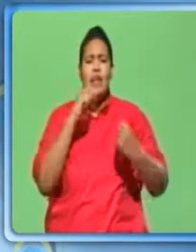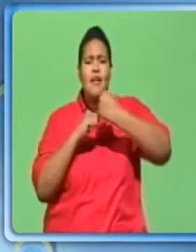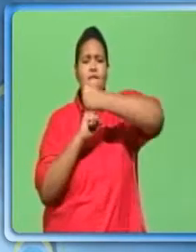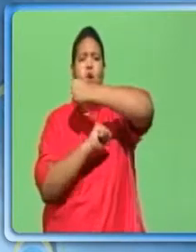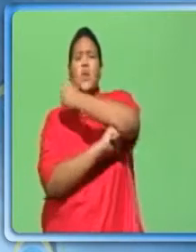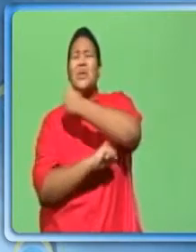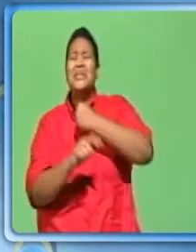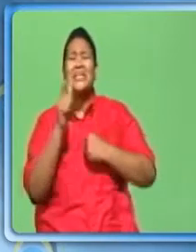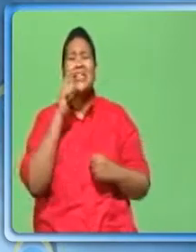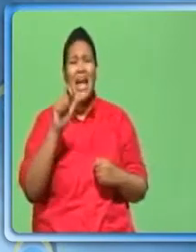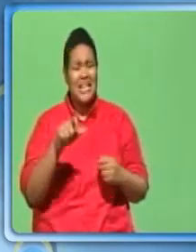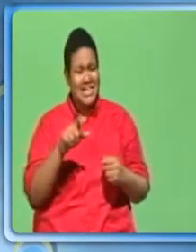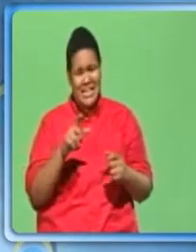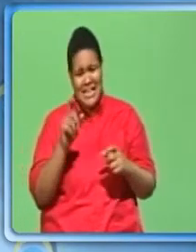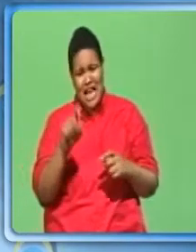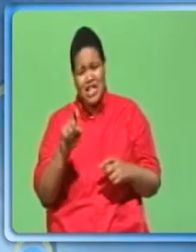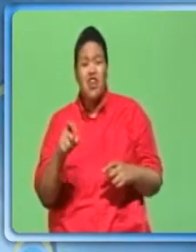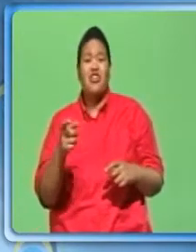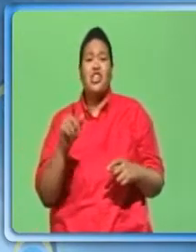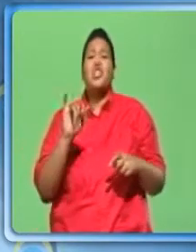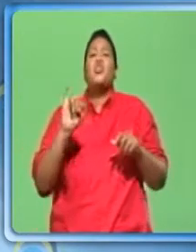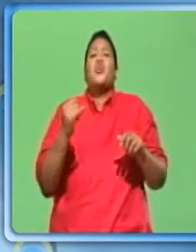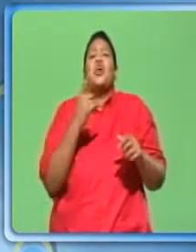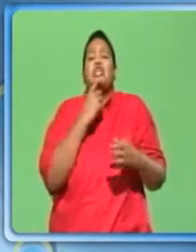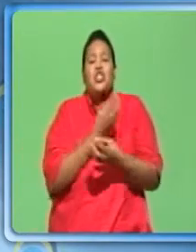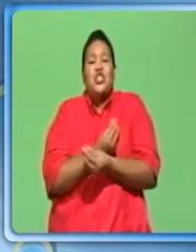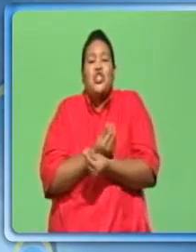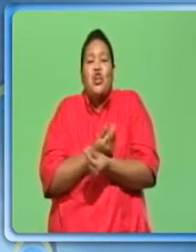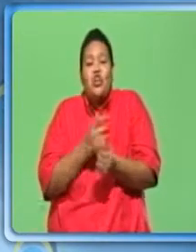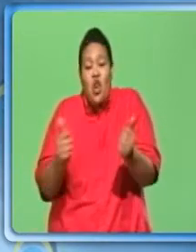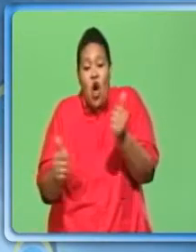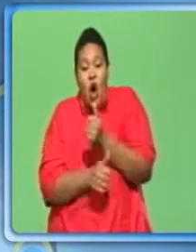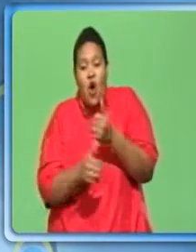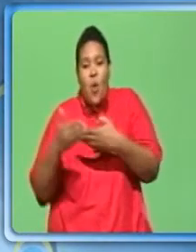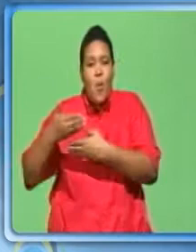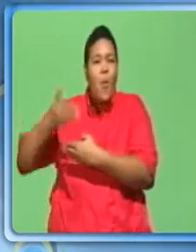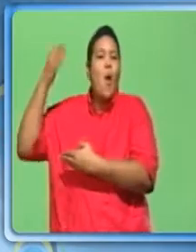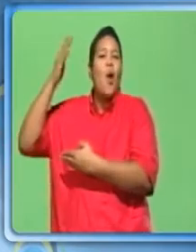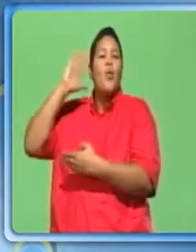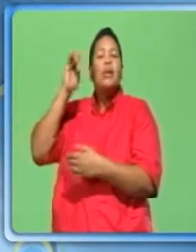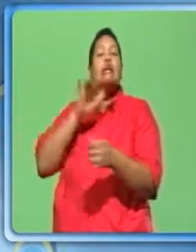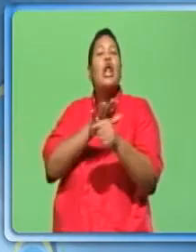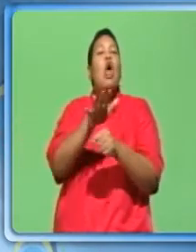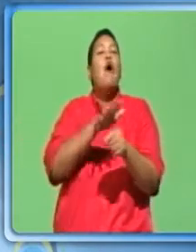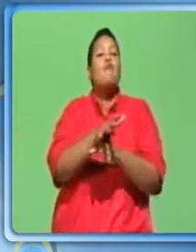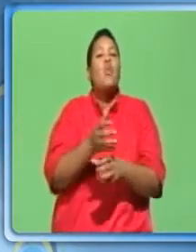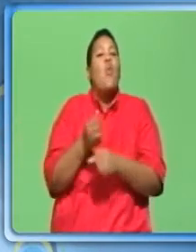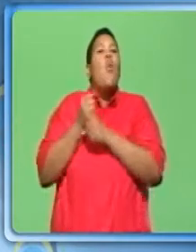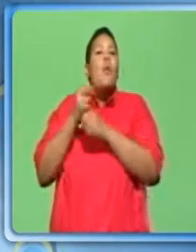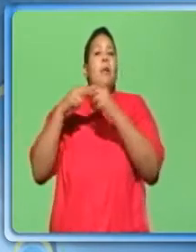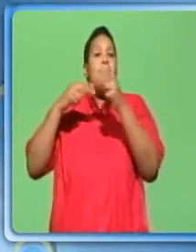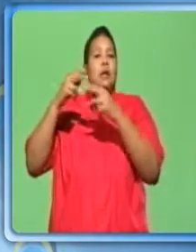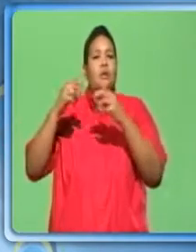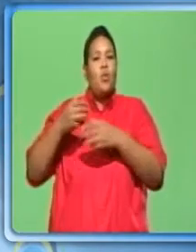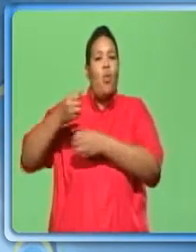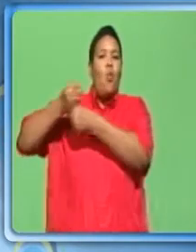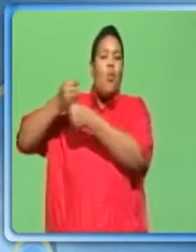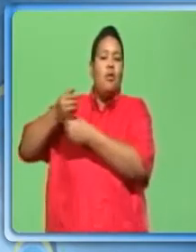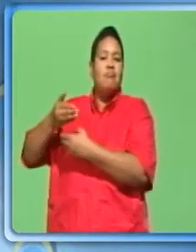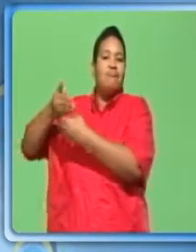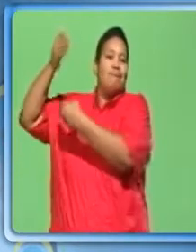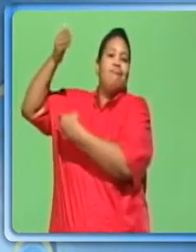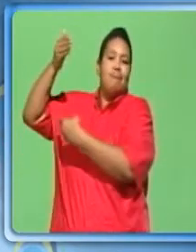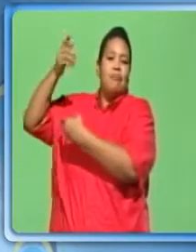isn't even strictly necessary. Just the soil under the wall would be enough to hold the building up. For